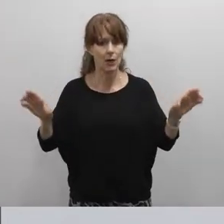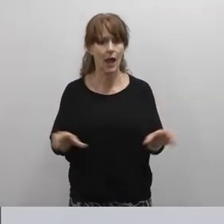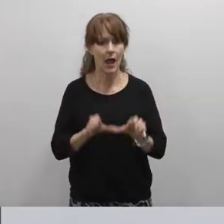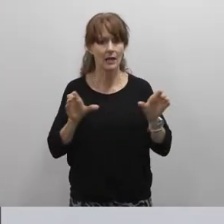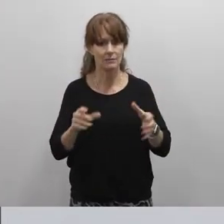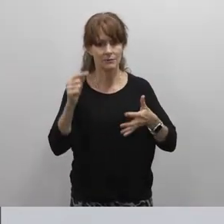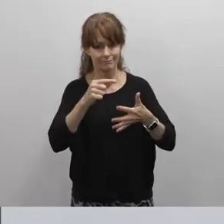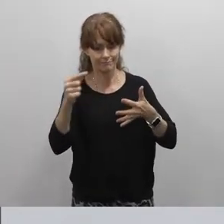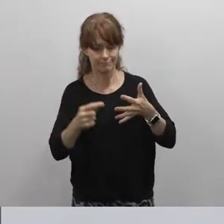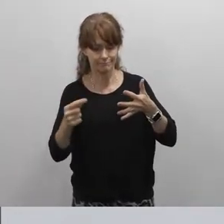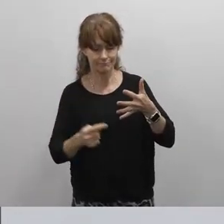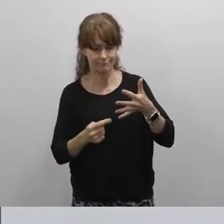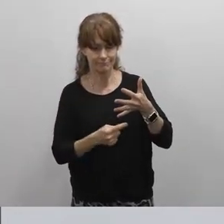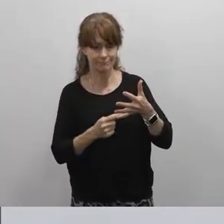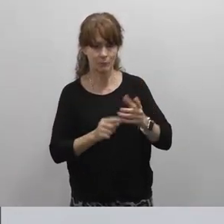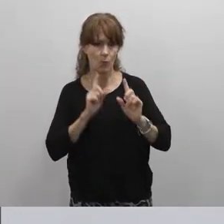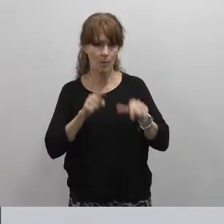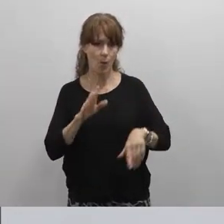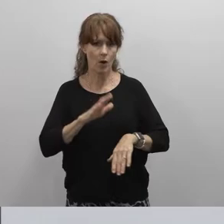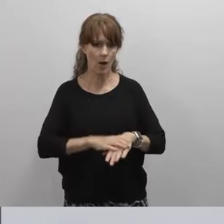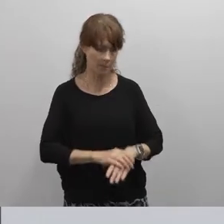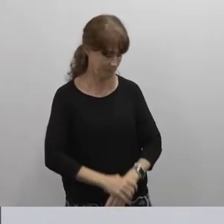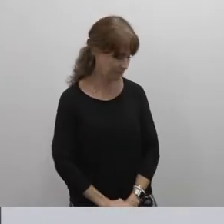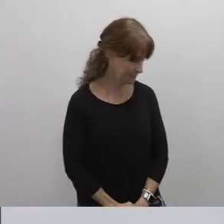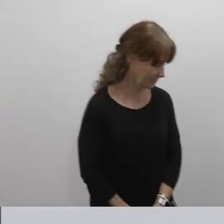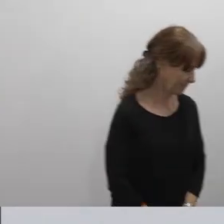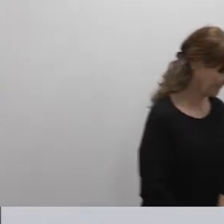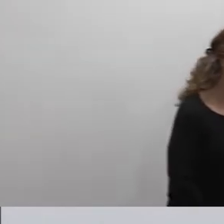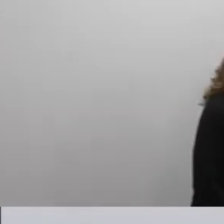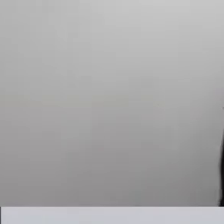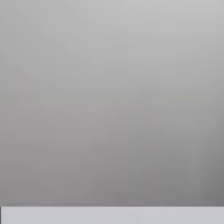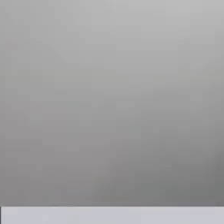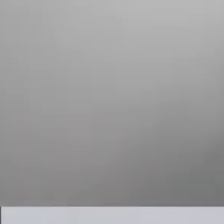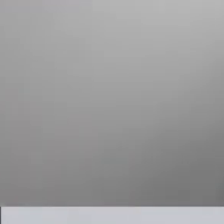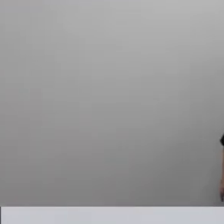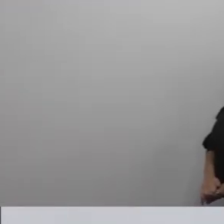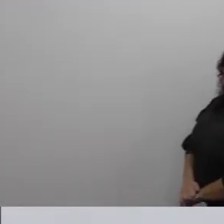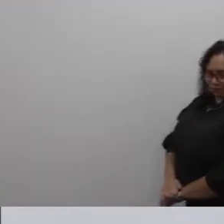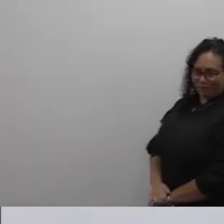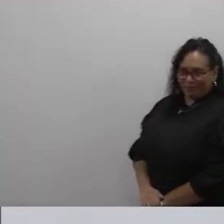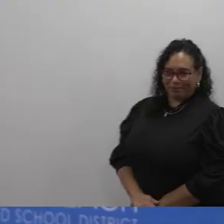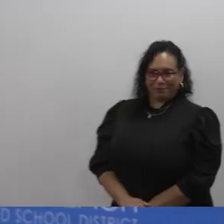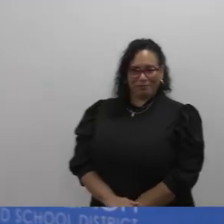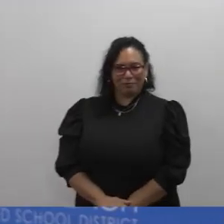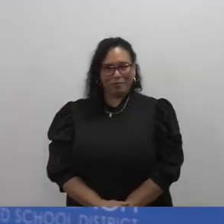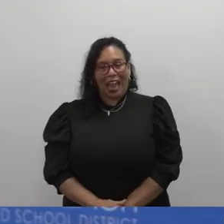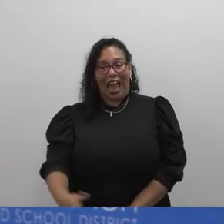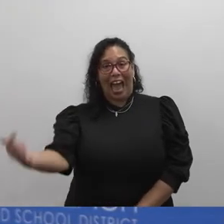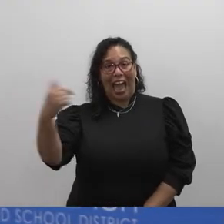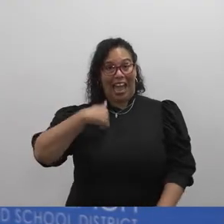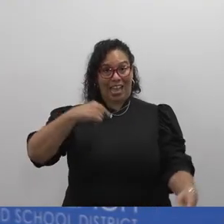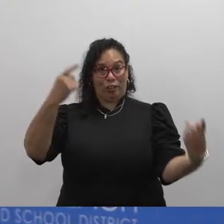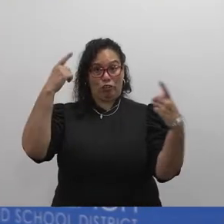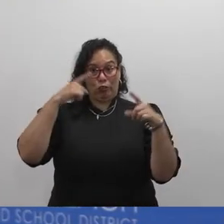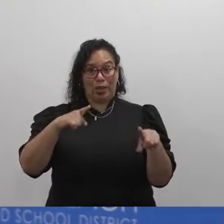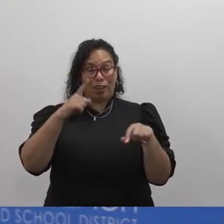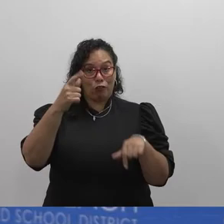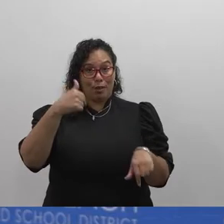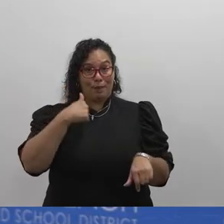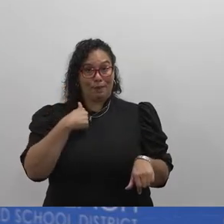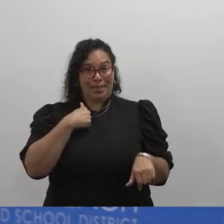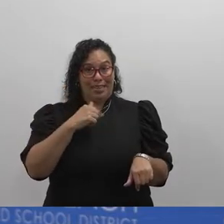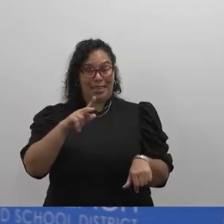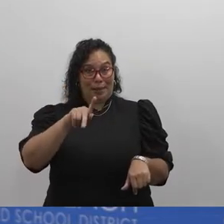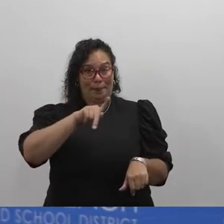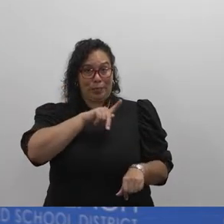items that we'll be able to report on. OK. And I agree. I know. For me personally,